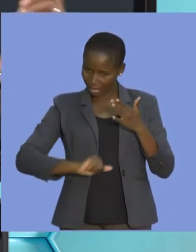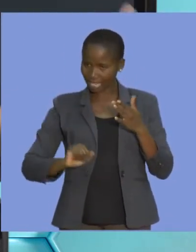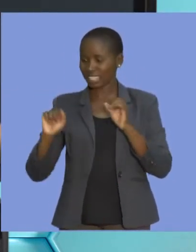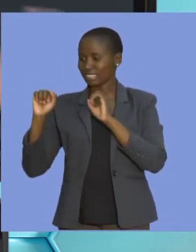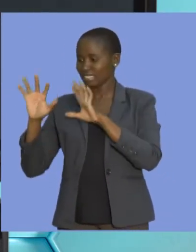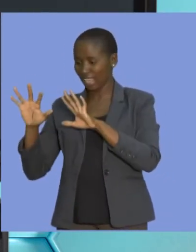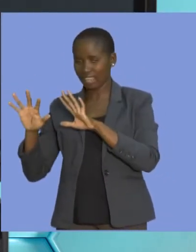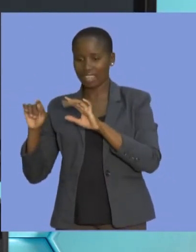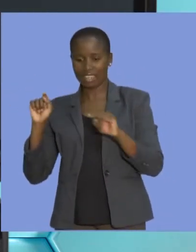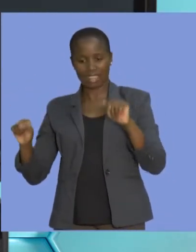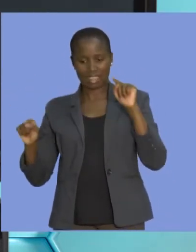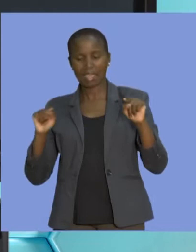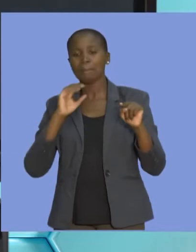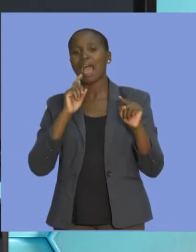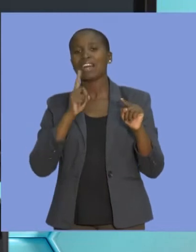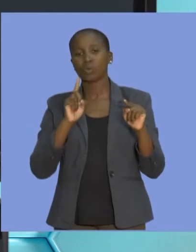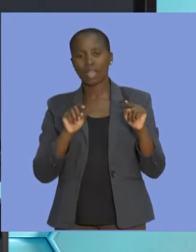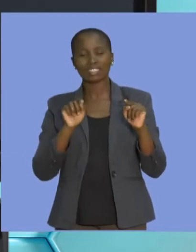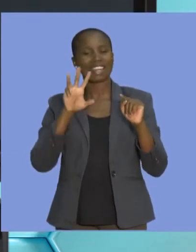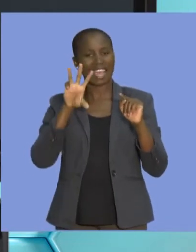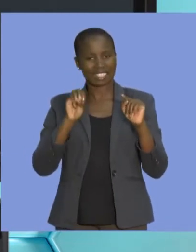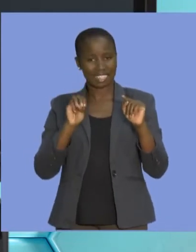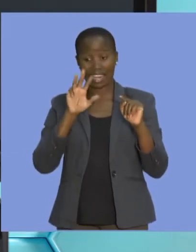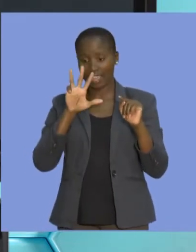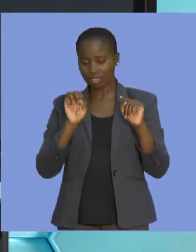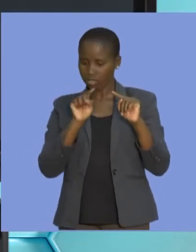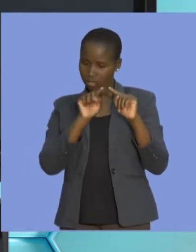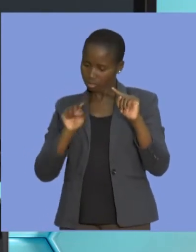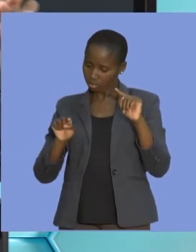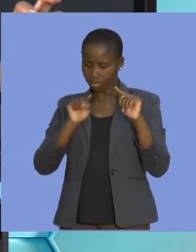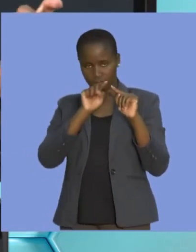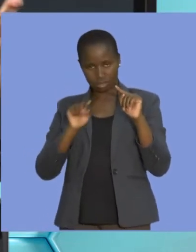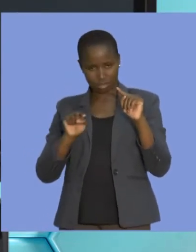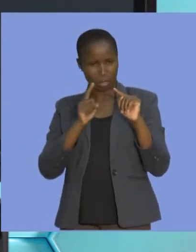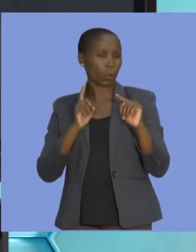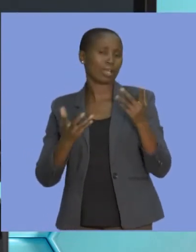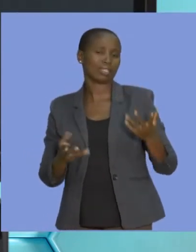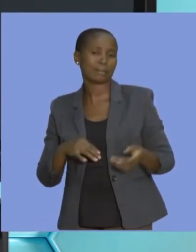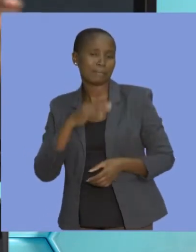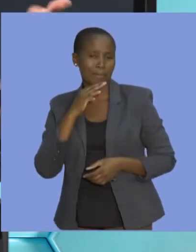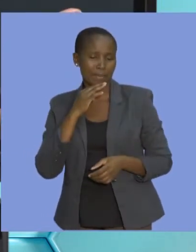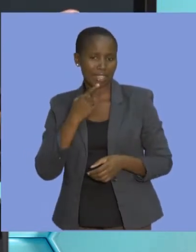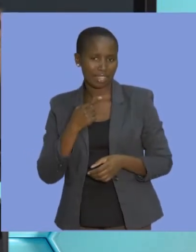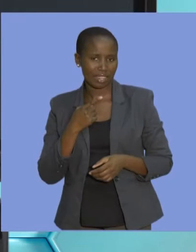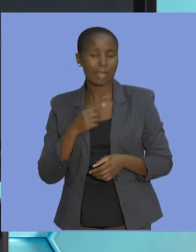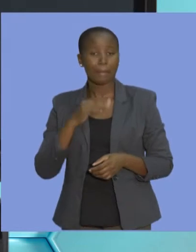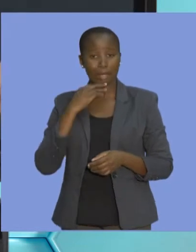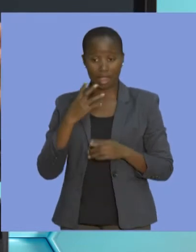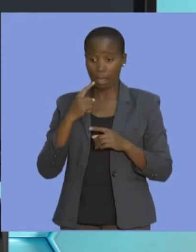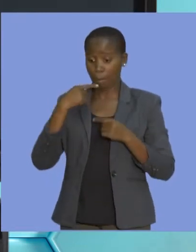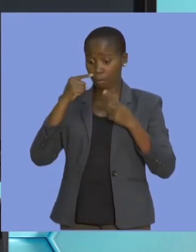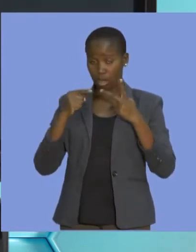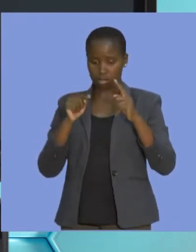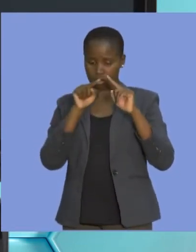between the two of them. What it says that inconsistency in terms of the marks the distribution of the